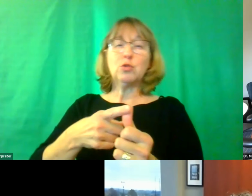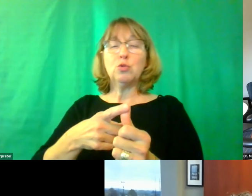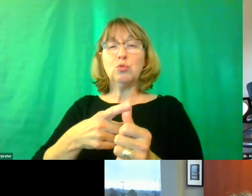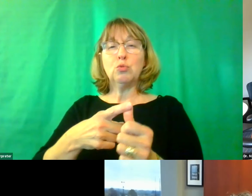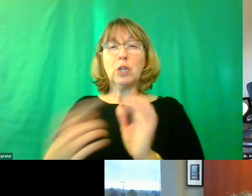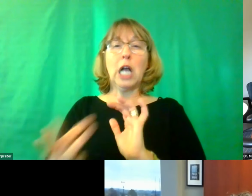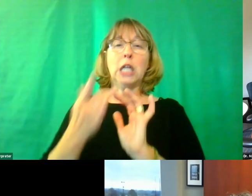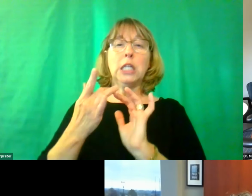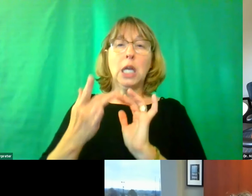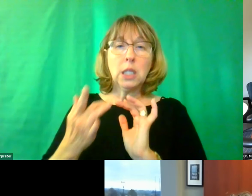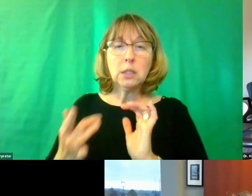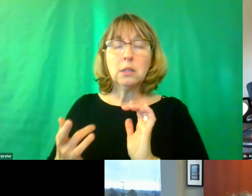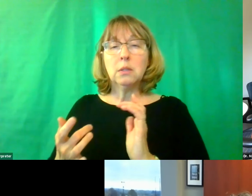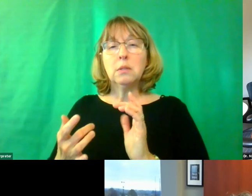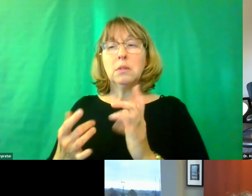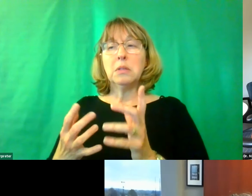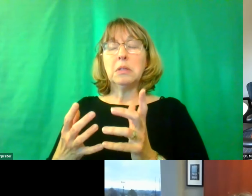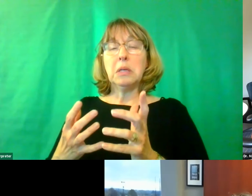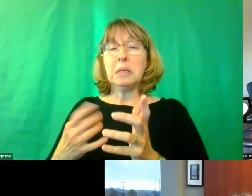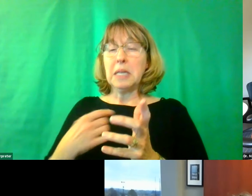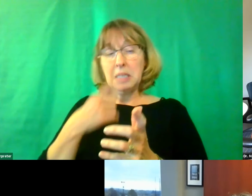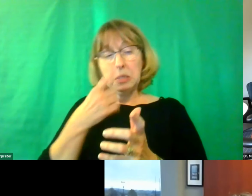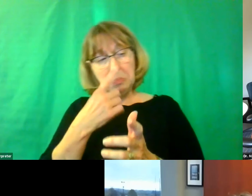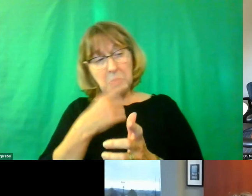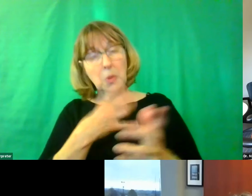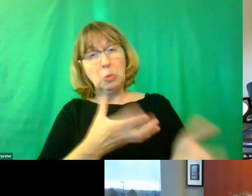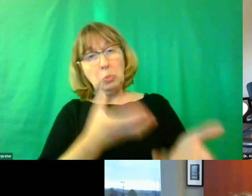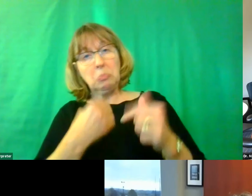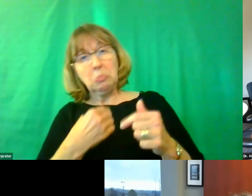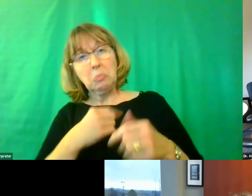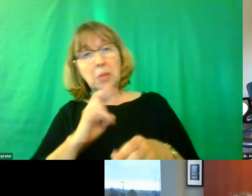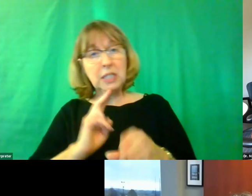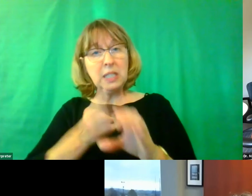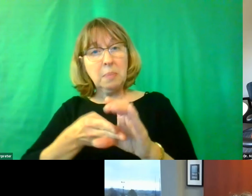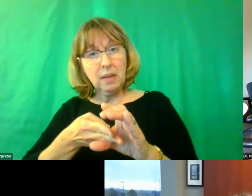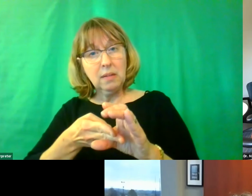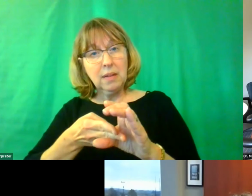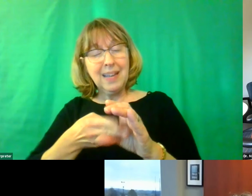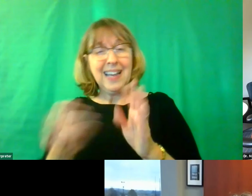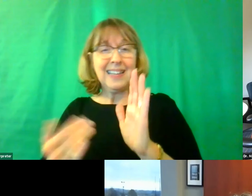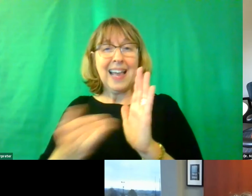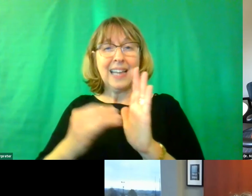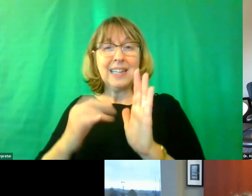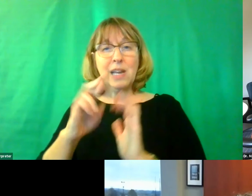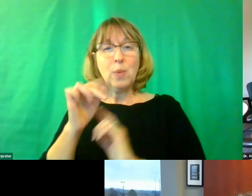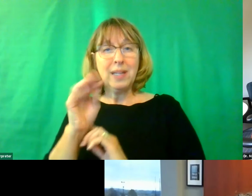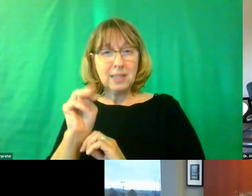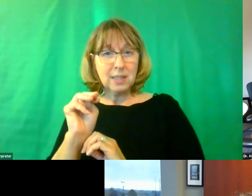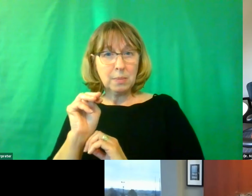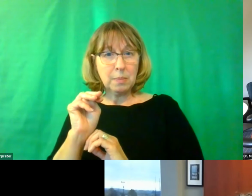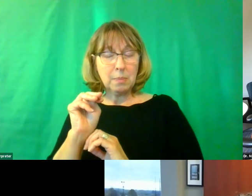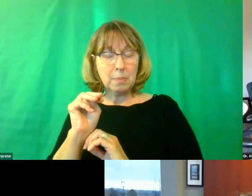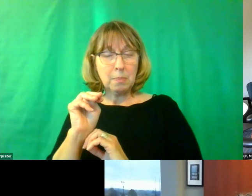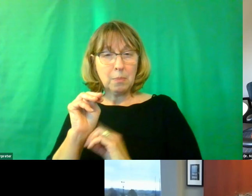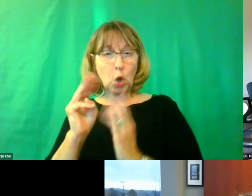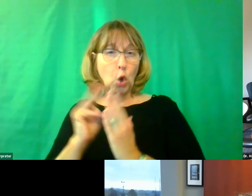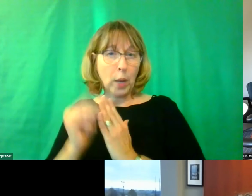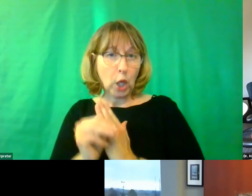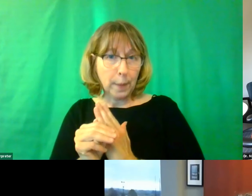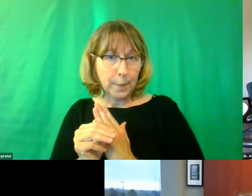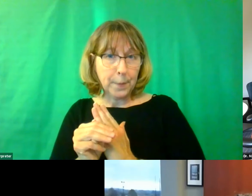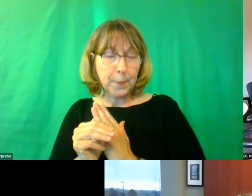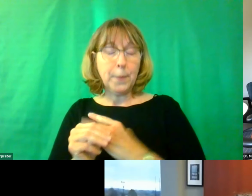to participate in their anti-racism curriculum with books that they were reading to try to enlighten each